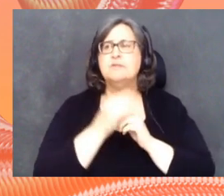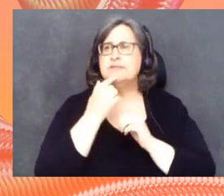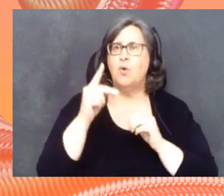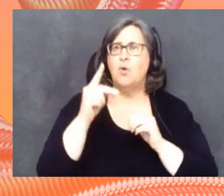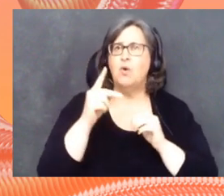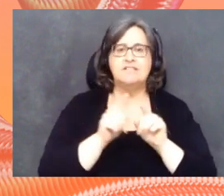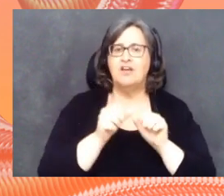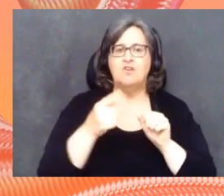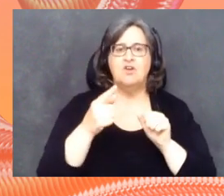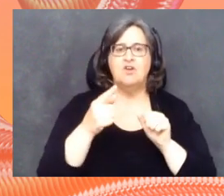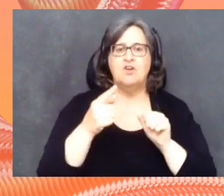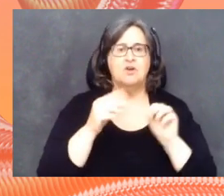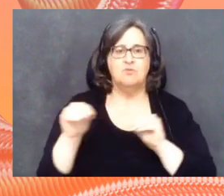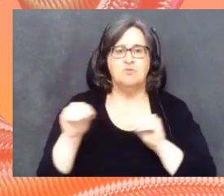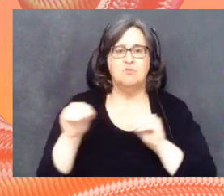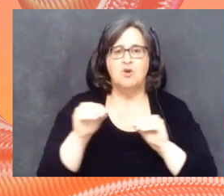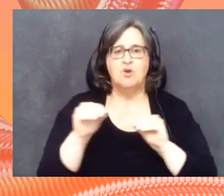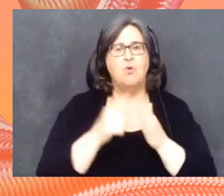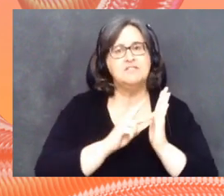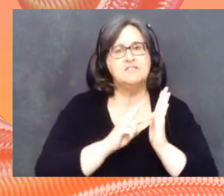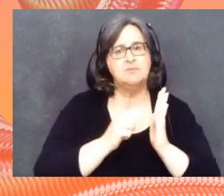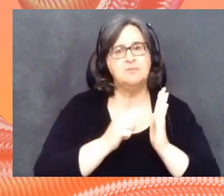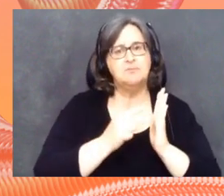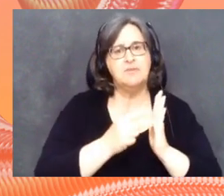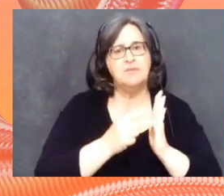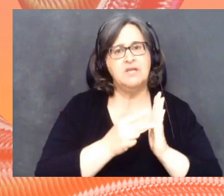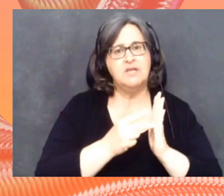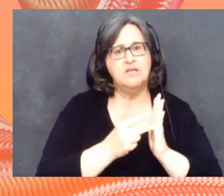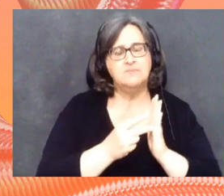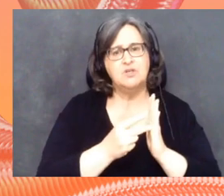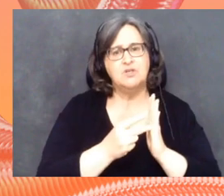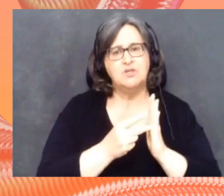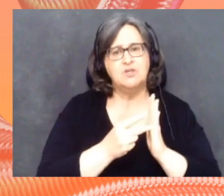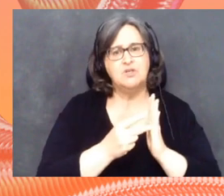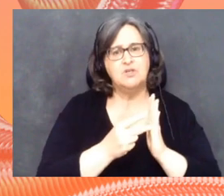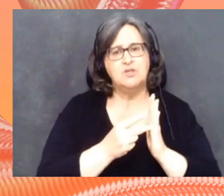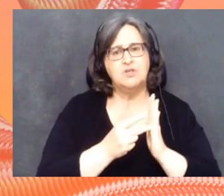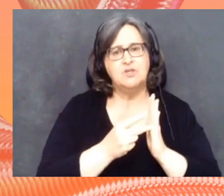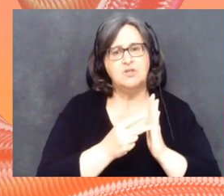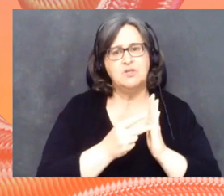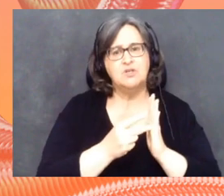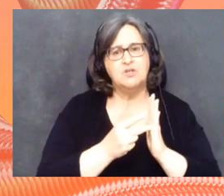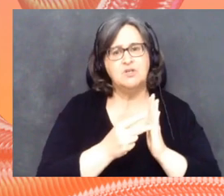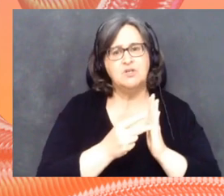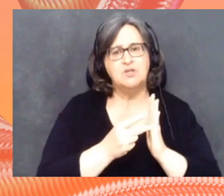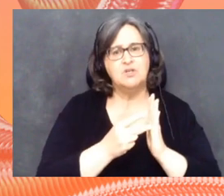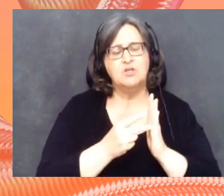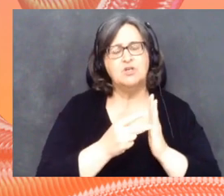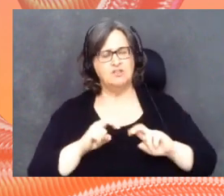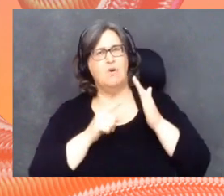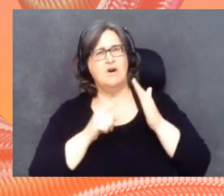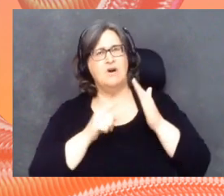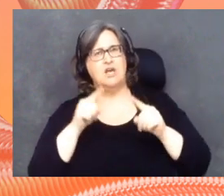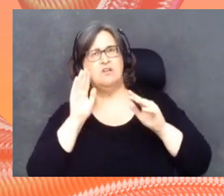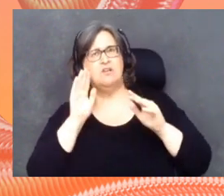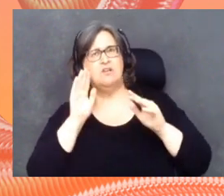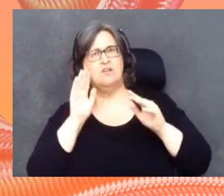is moving, like, what does it mean to take a step back and try to look and be like, okay, what's ahead? And what can I